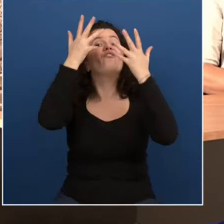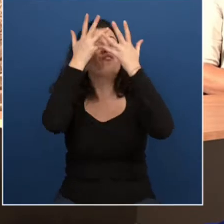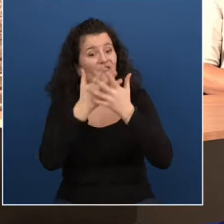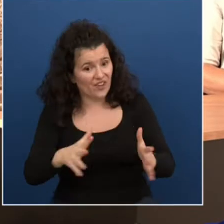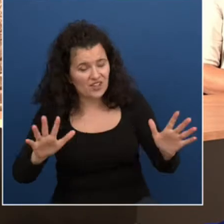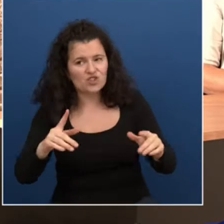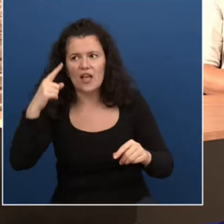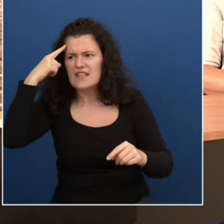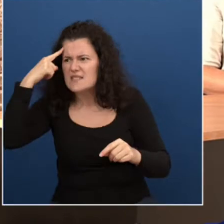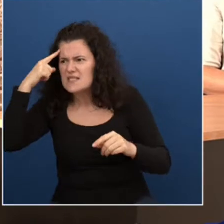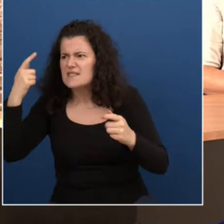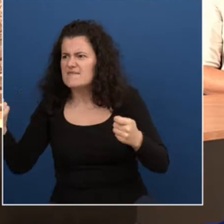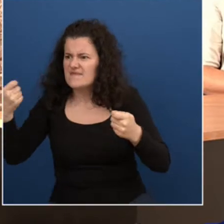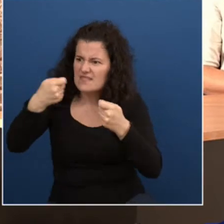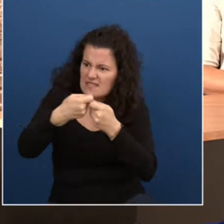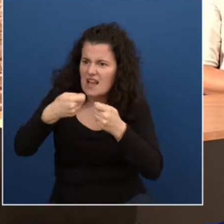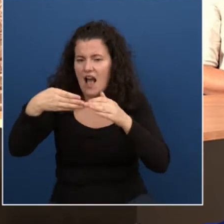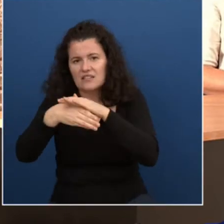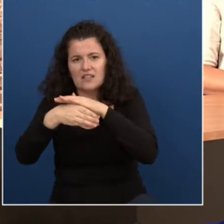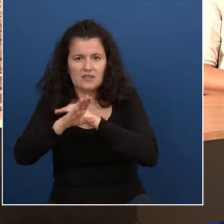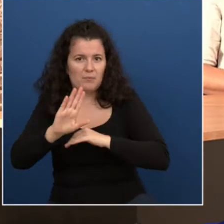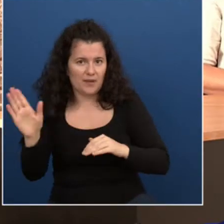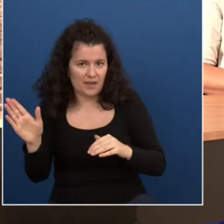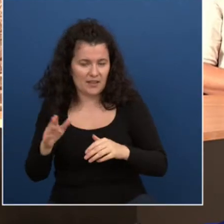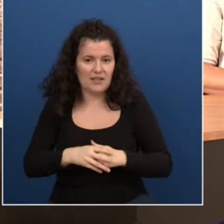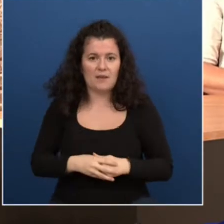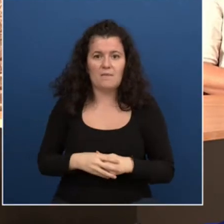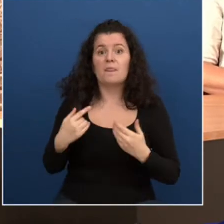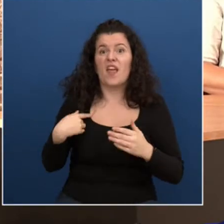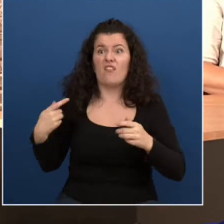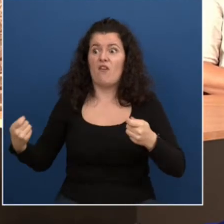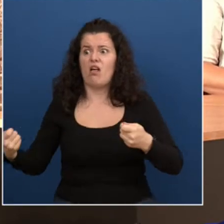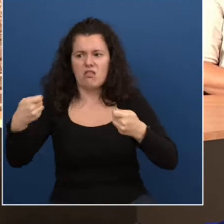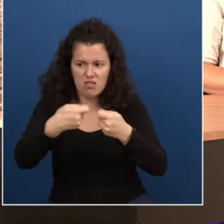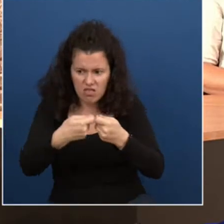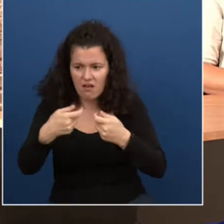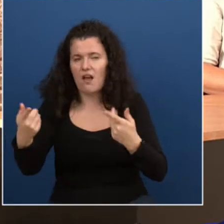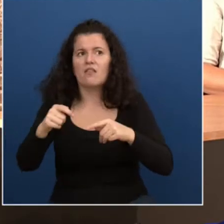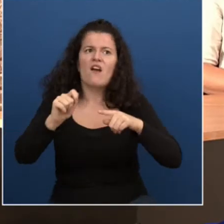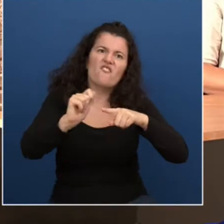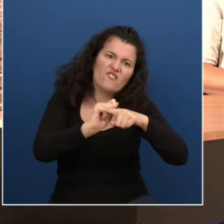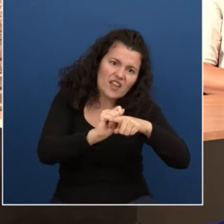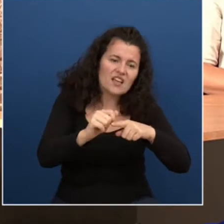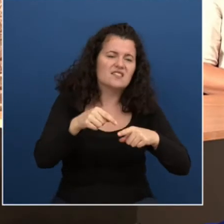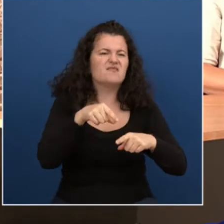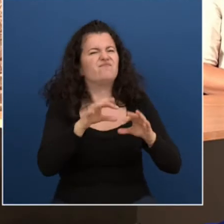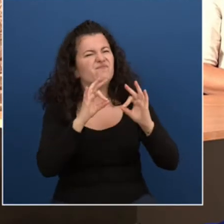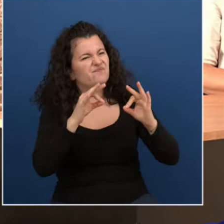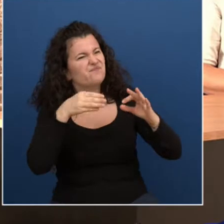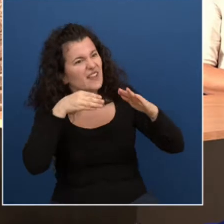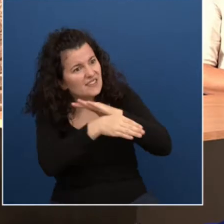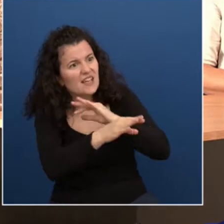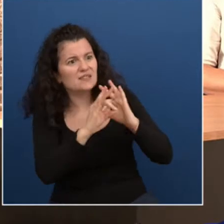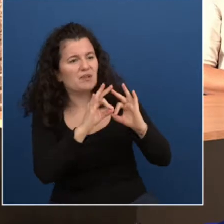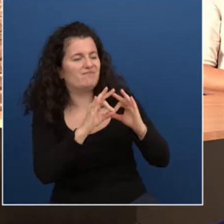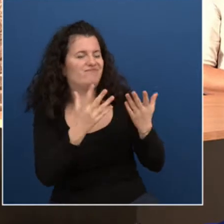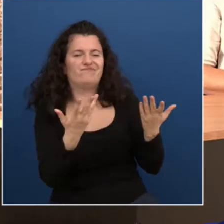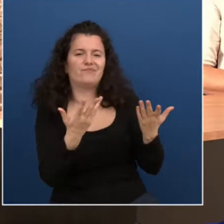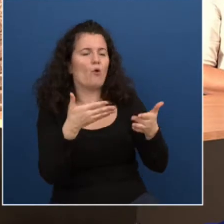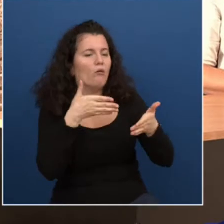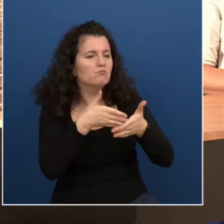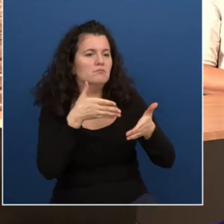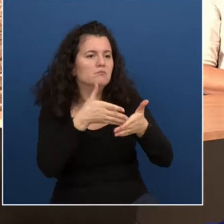accessibility information. And it often results in quote unquote fixes that are barely usable and don't create equitable experiences for users